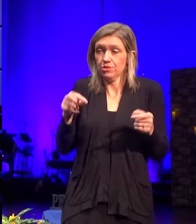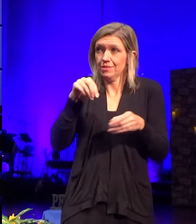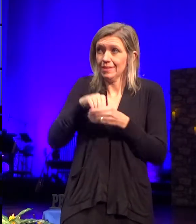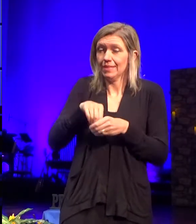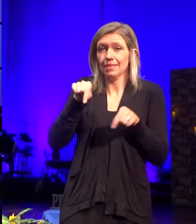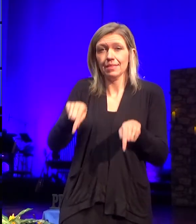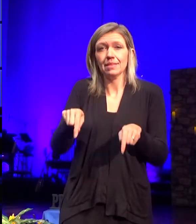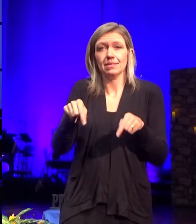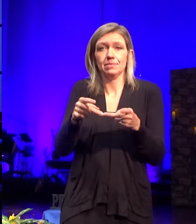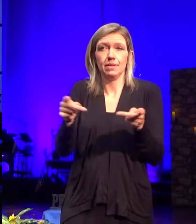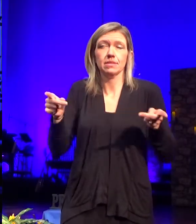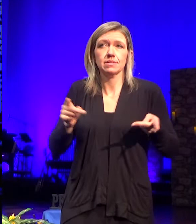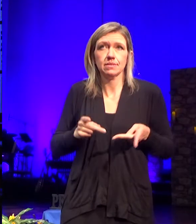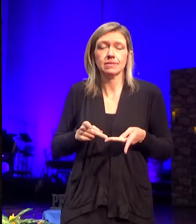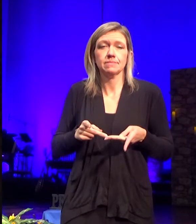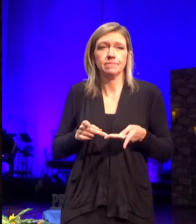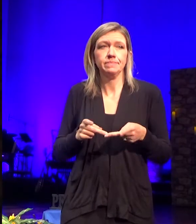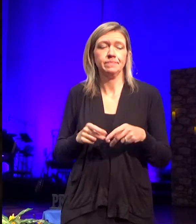this very place.